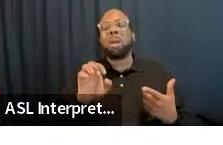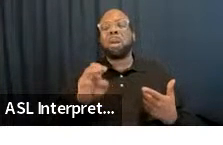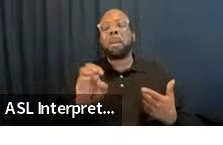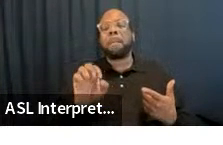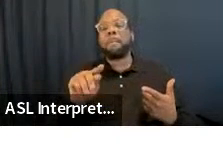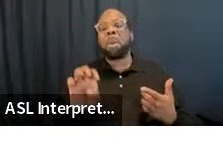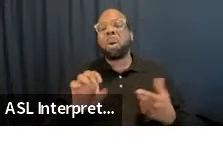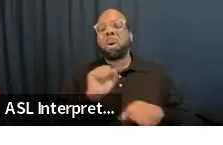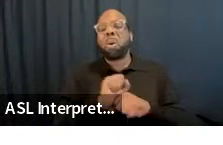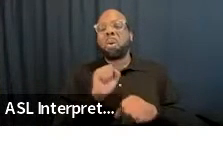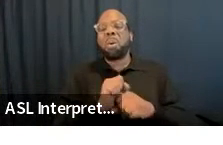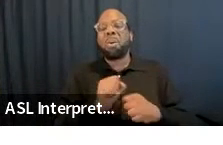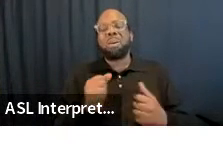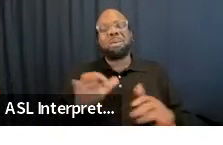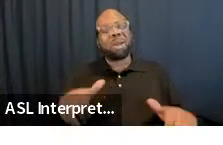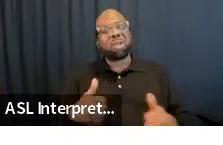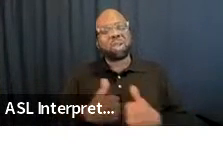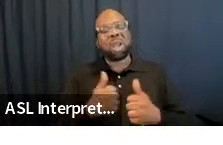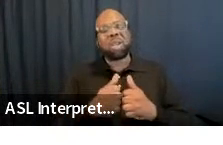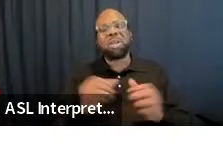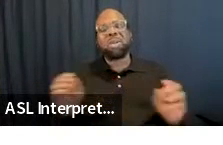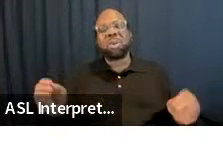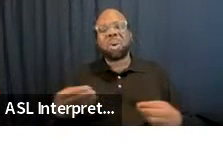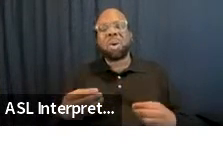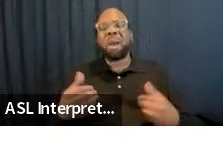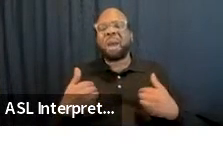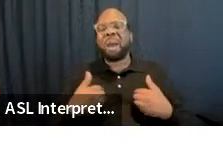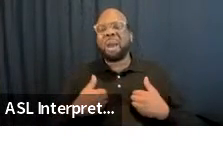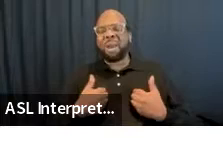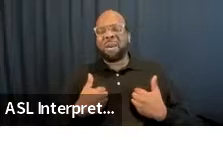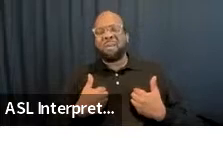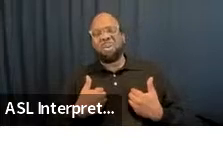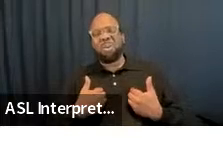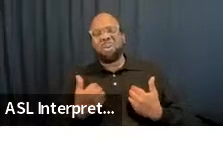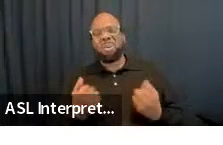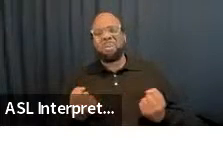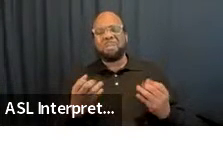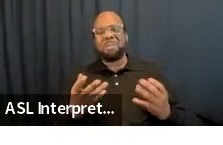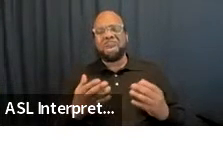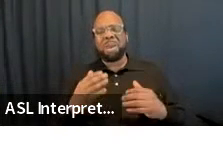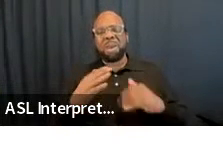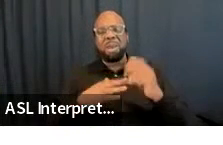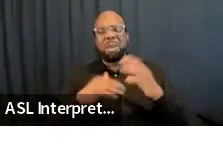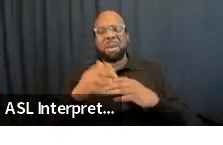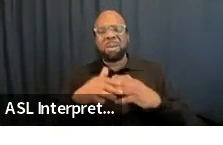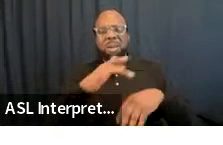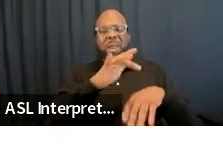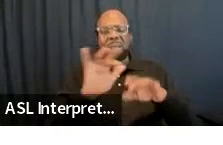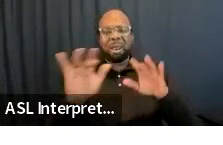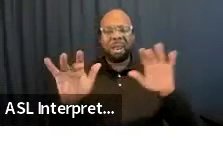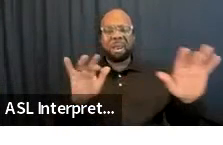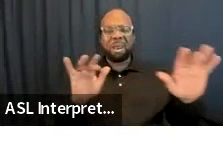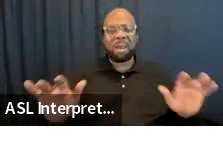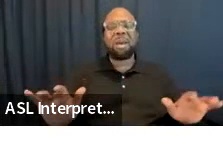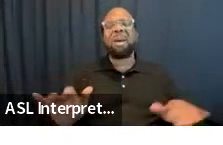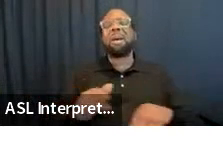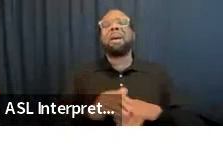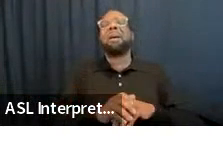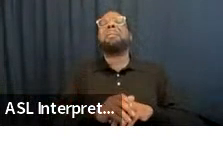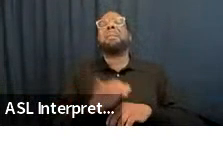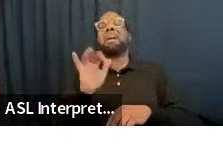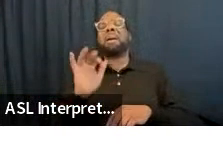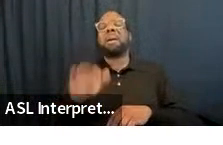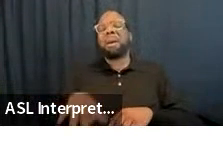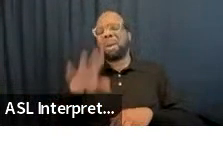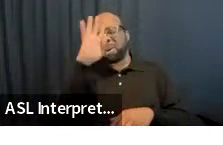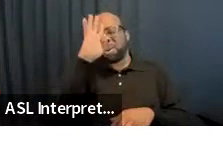city's office districts that are also suffering from high vacancy and a period of reinvention. But this also creates an opportunity to reimagine our